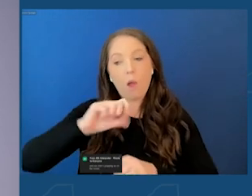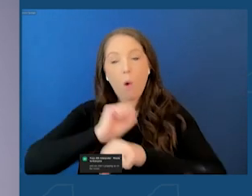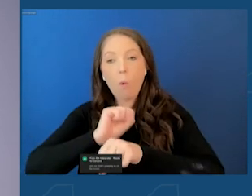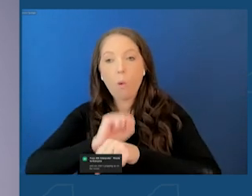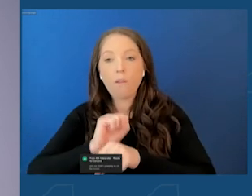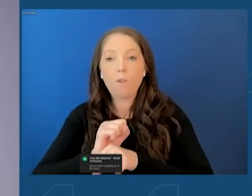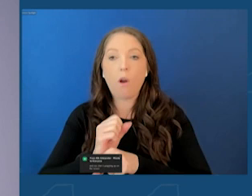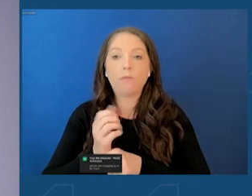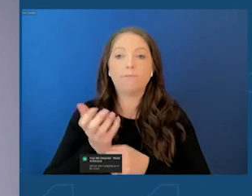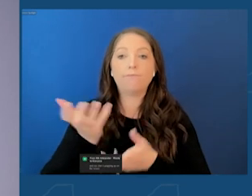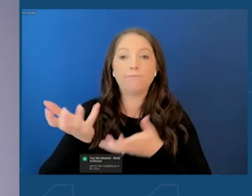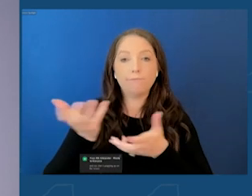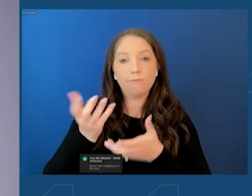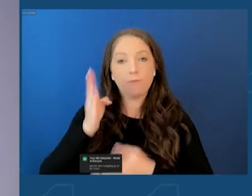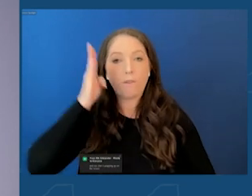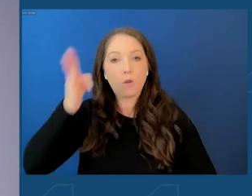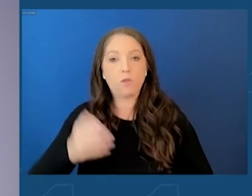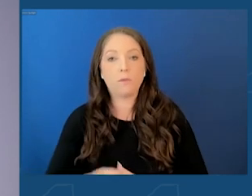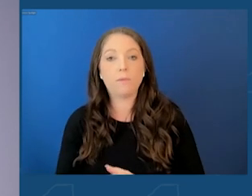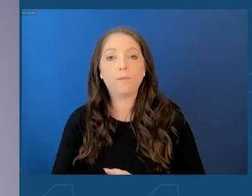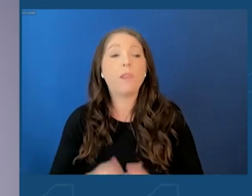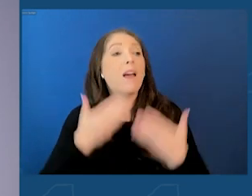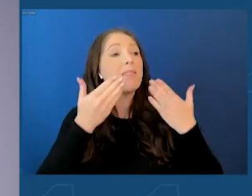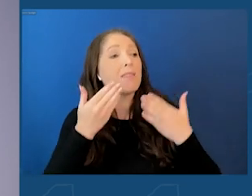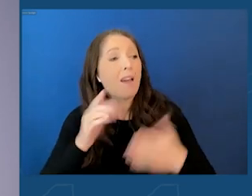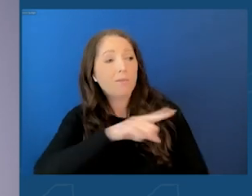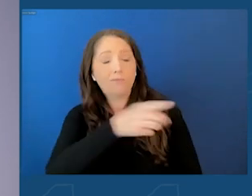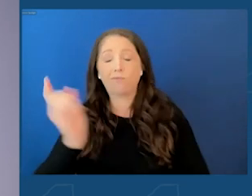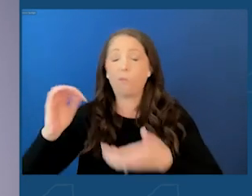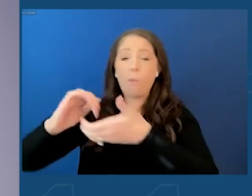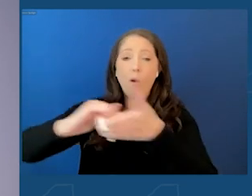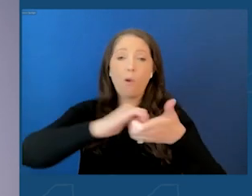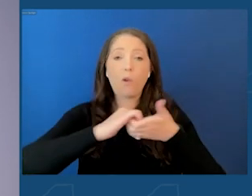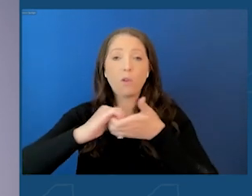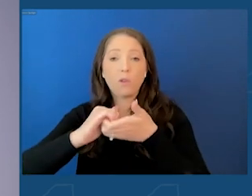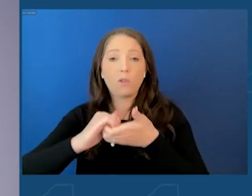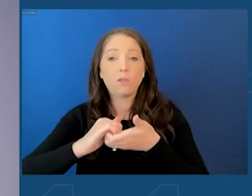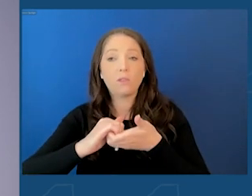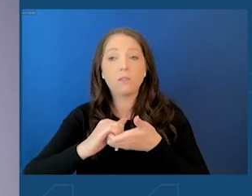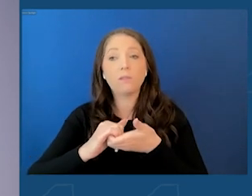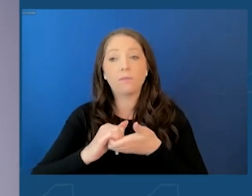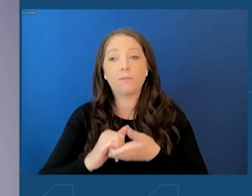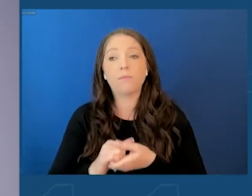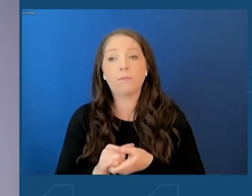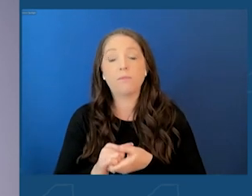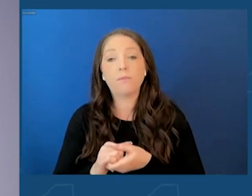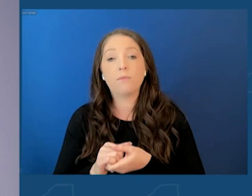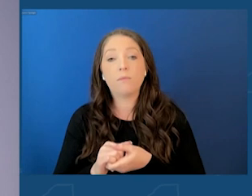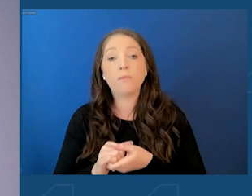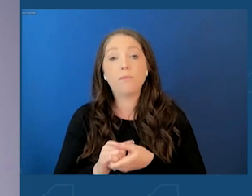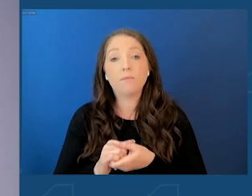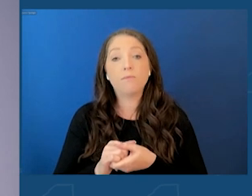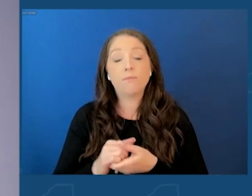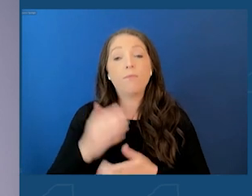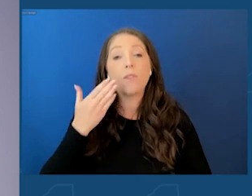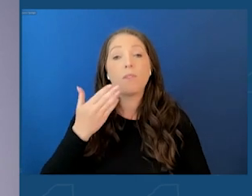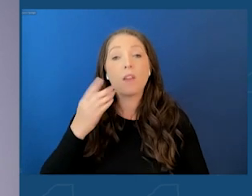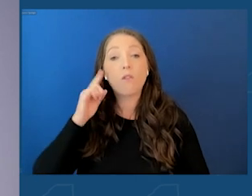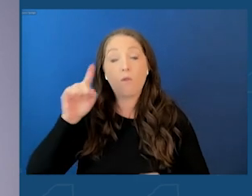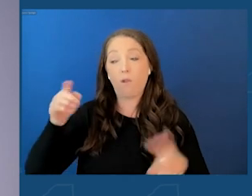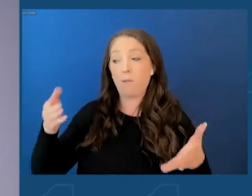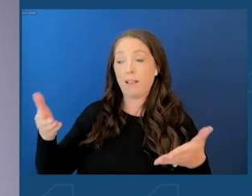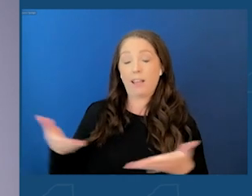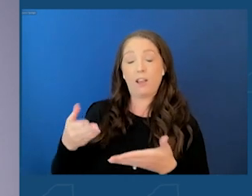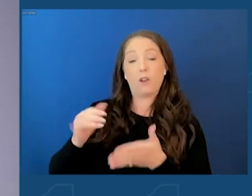thank you, all of you, our partners in this room, for being here with us today in New York, and for those who are tuning in on the